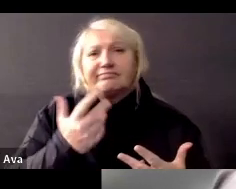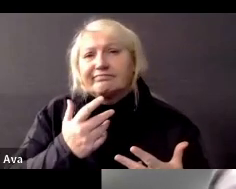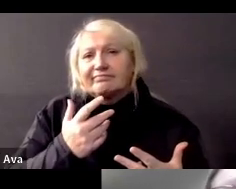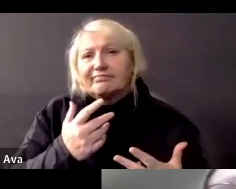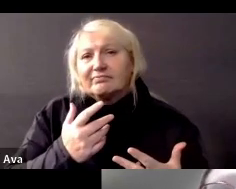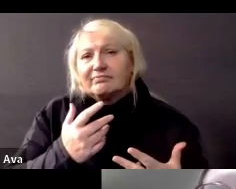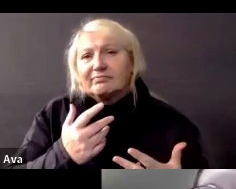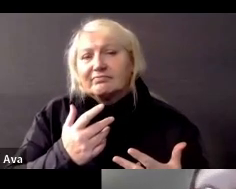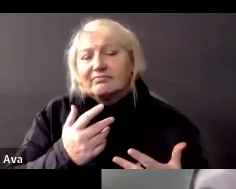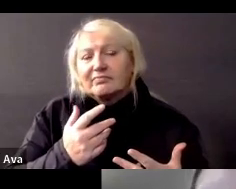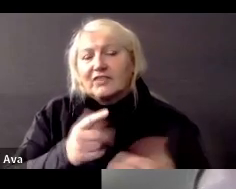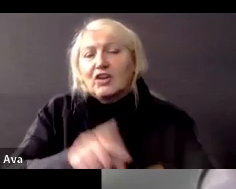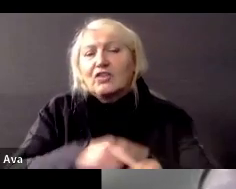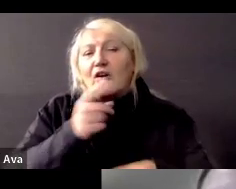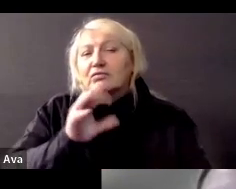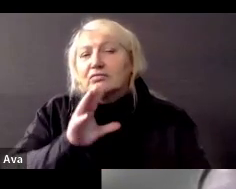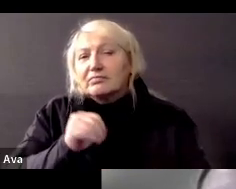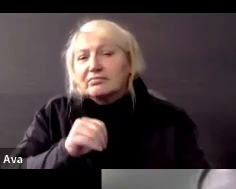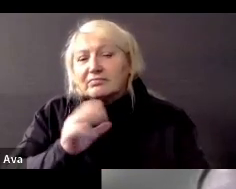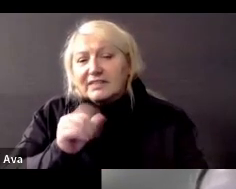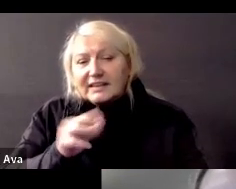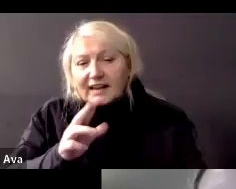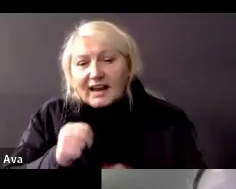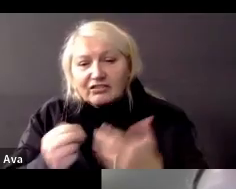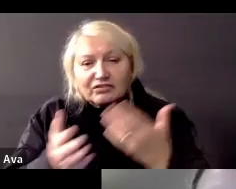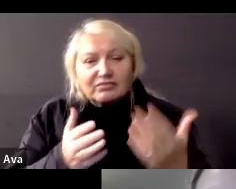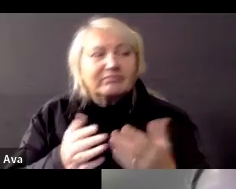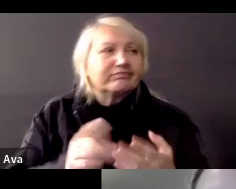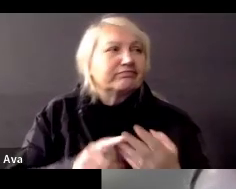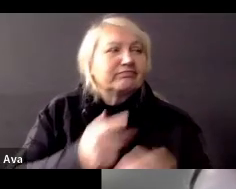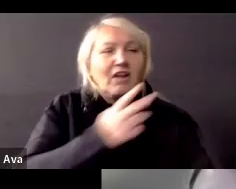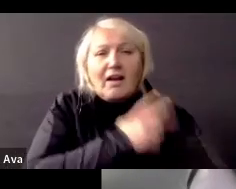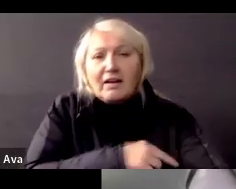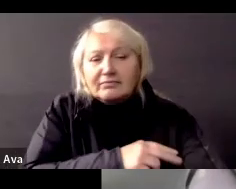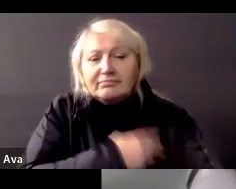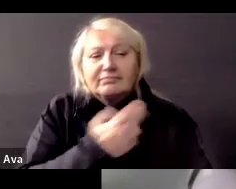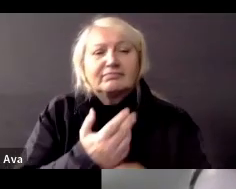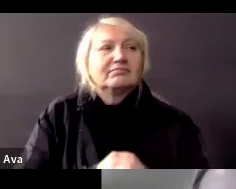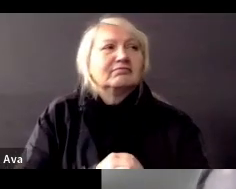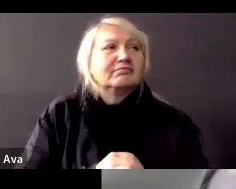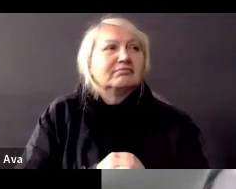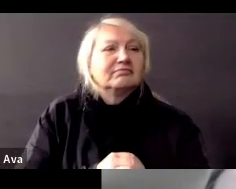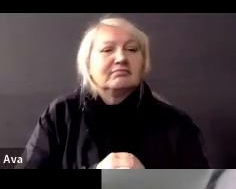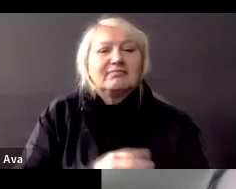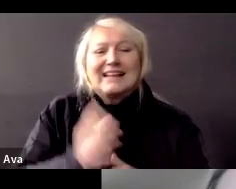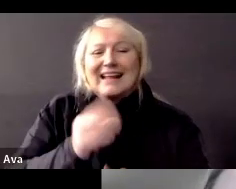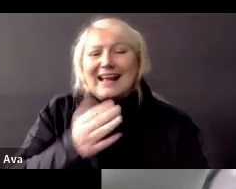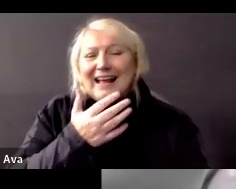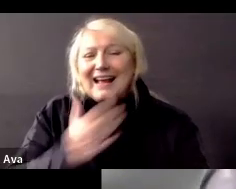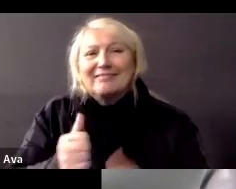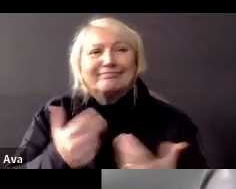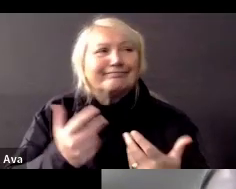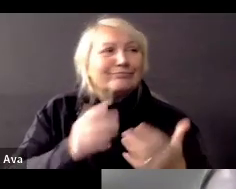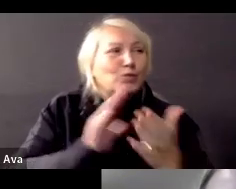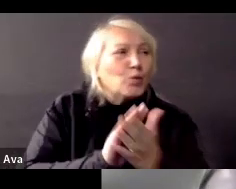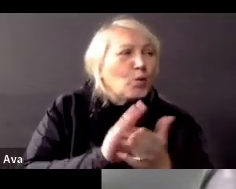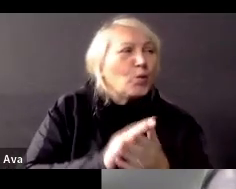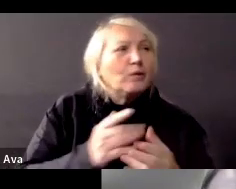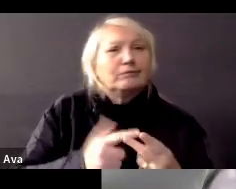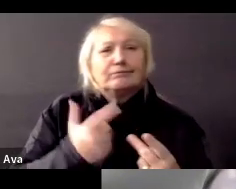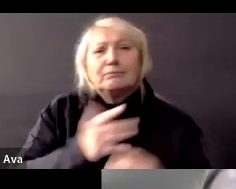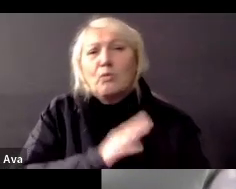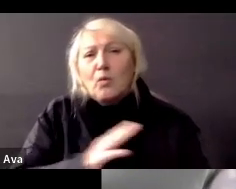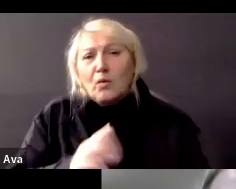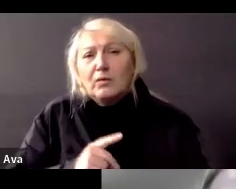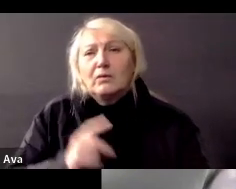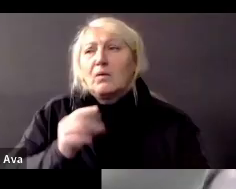school boards, service providers, um, levels of government that we